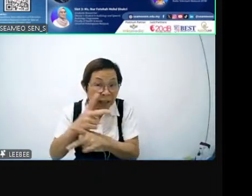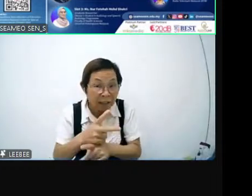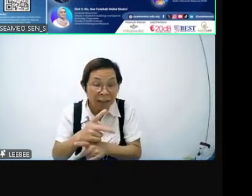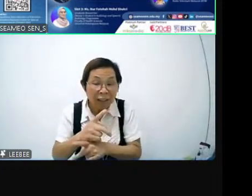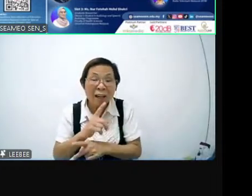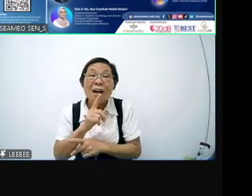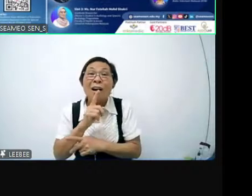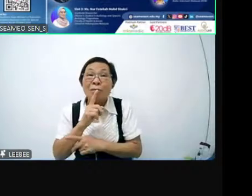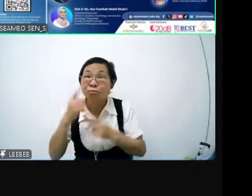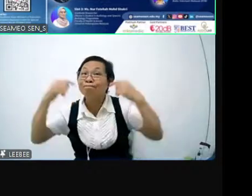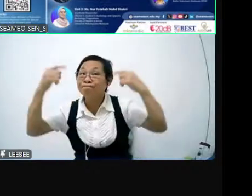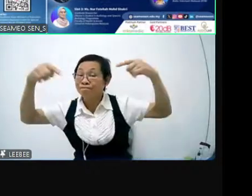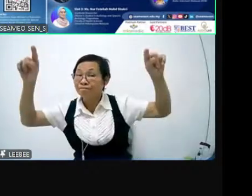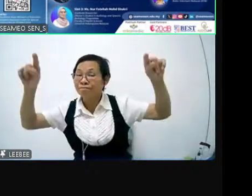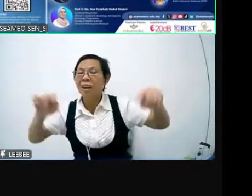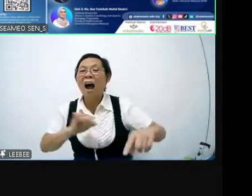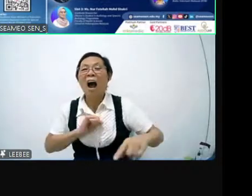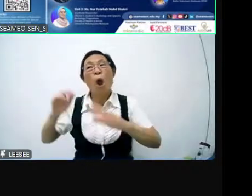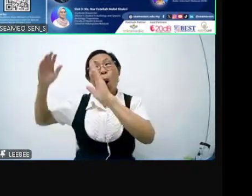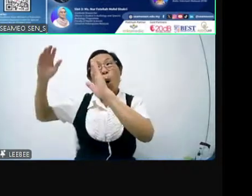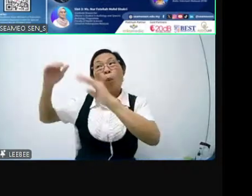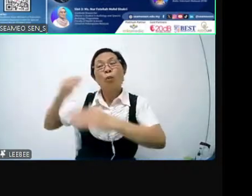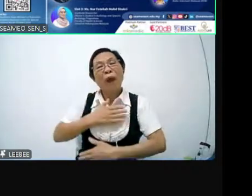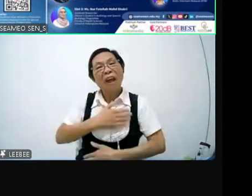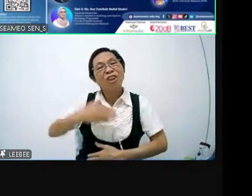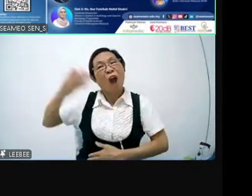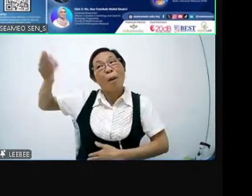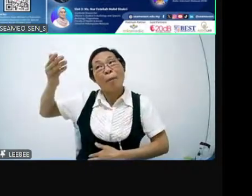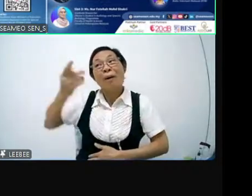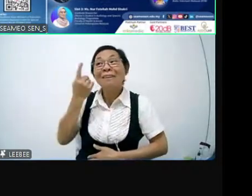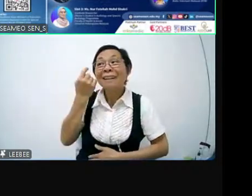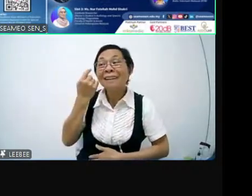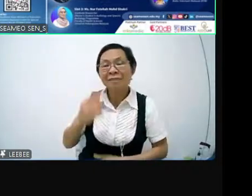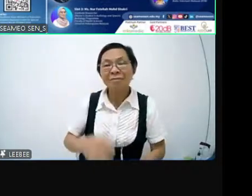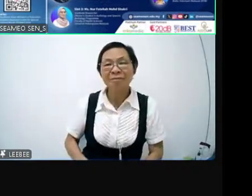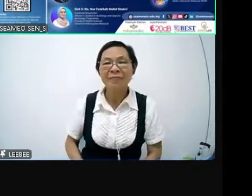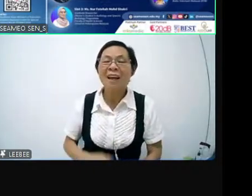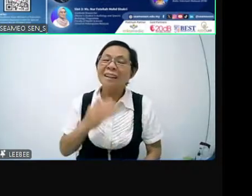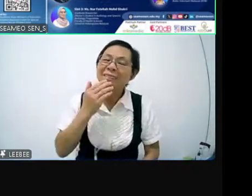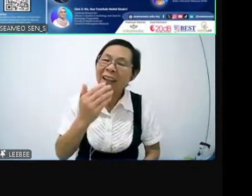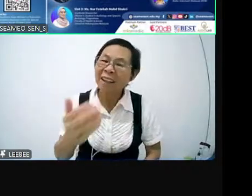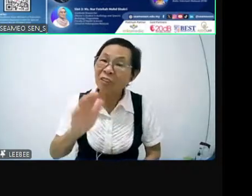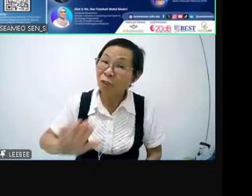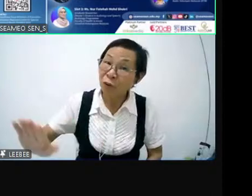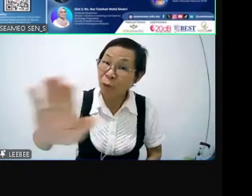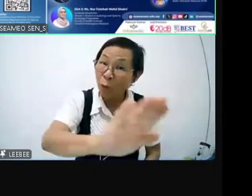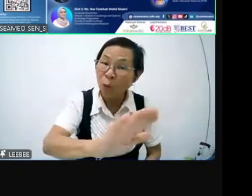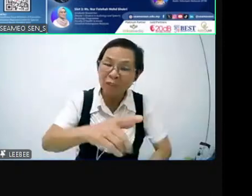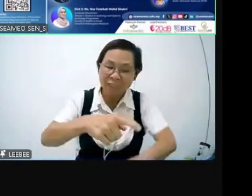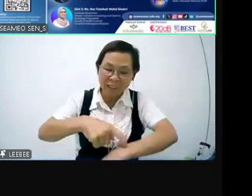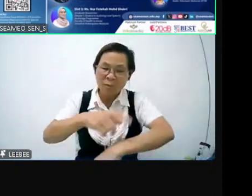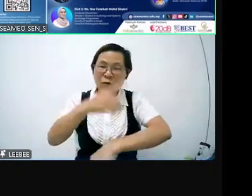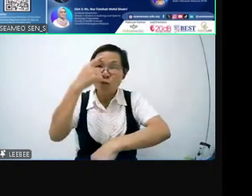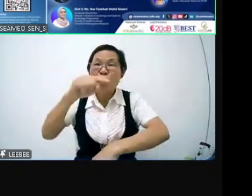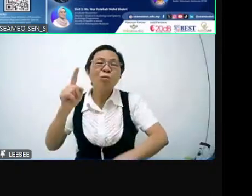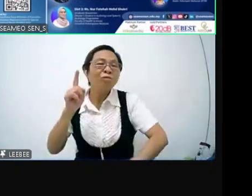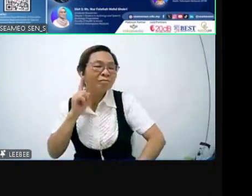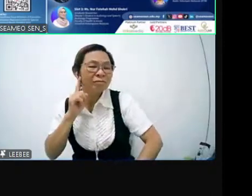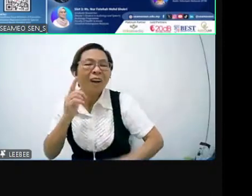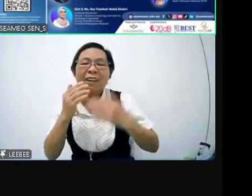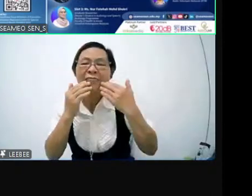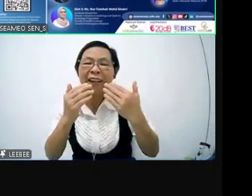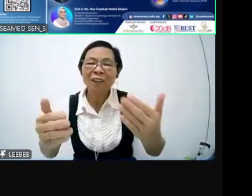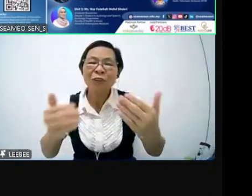the talks today. So thank you for your time, for listening. Thank